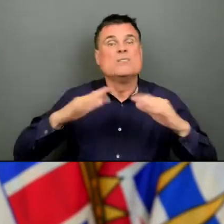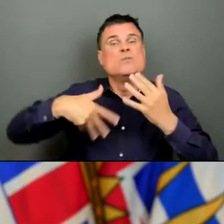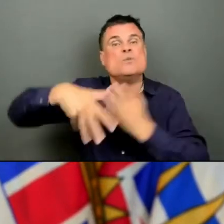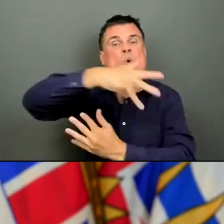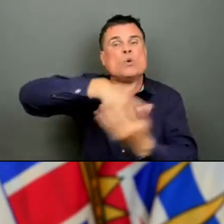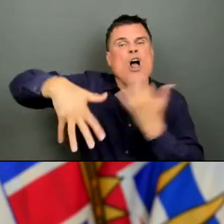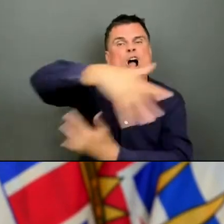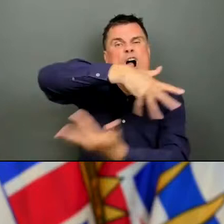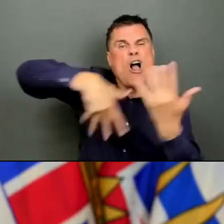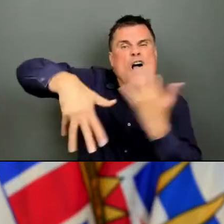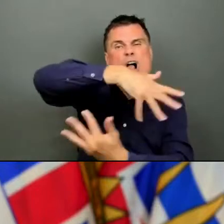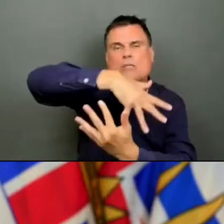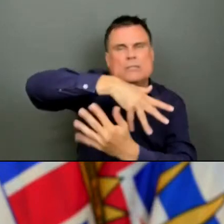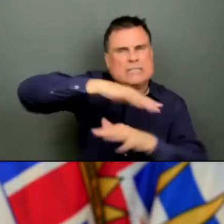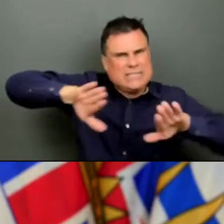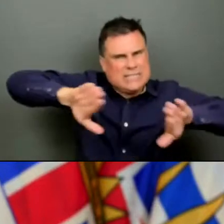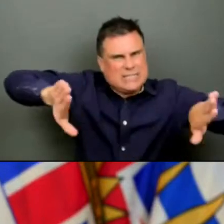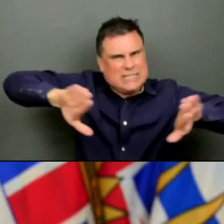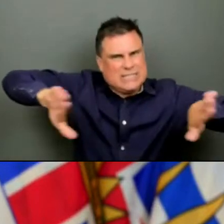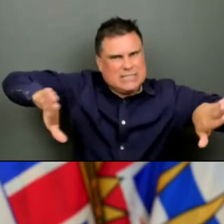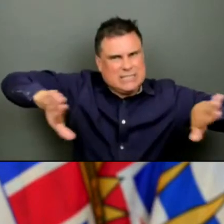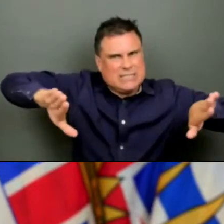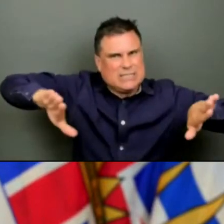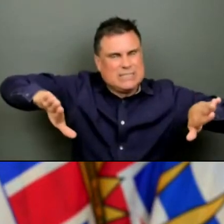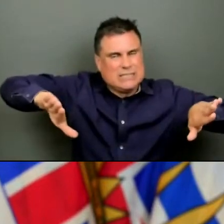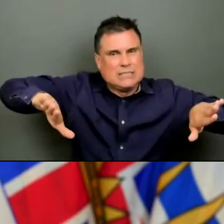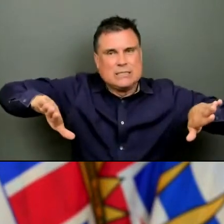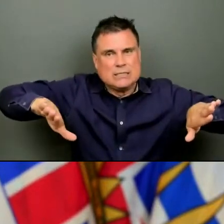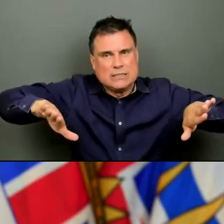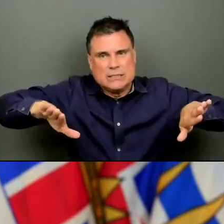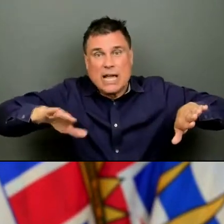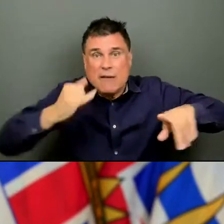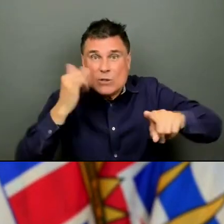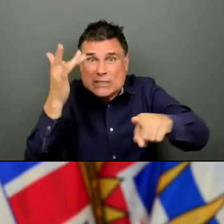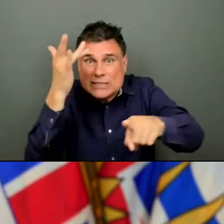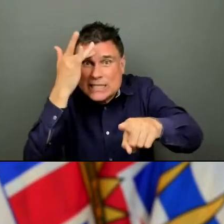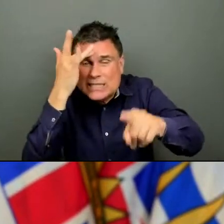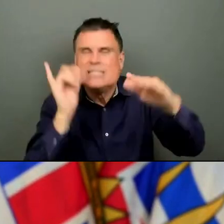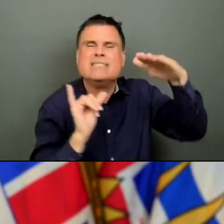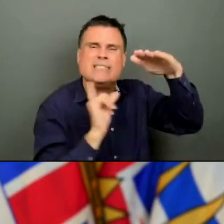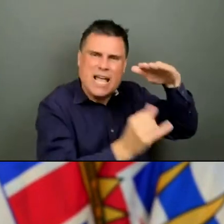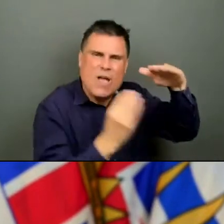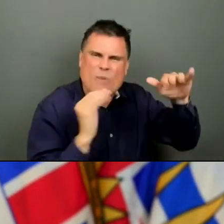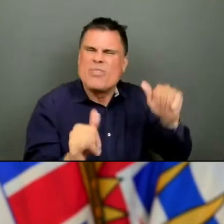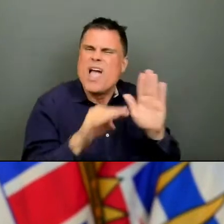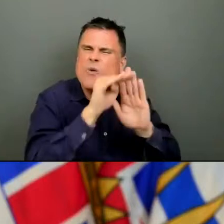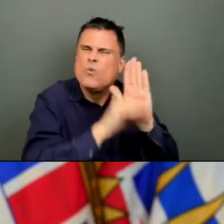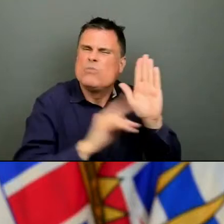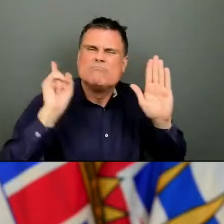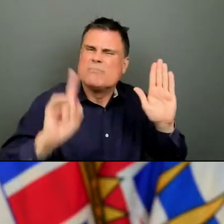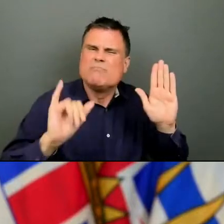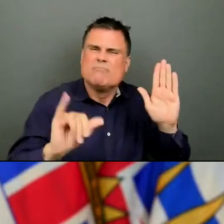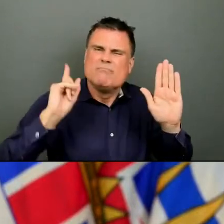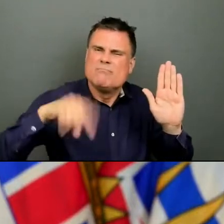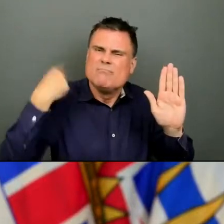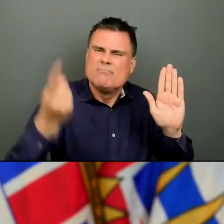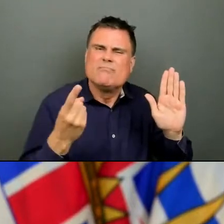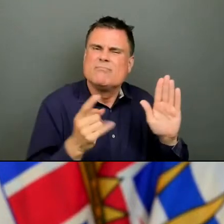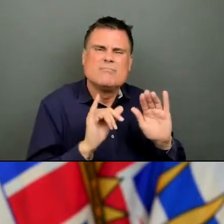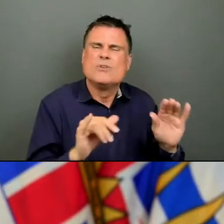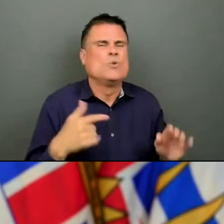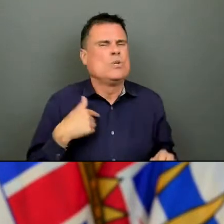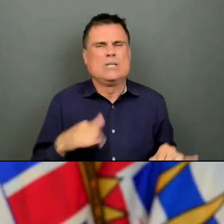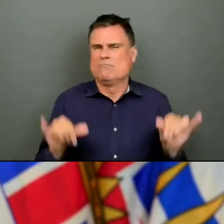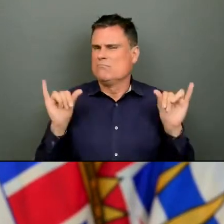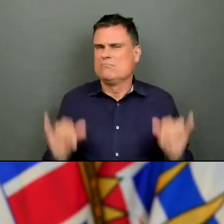making sure that if we're sick or around somebody who's sick, we stay away from others. So all of those things will become and will continue to be important in the next